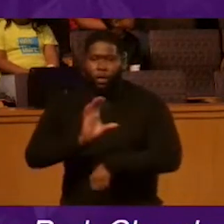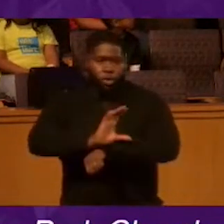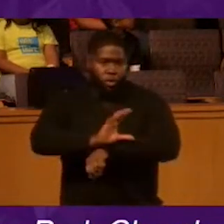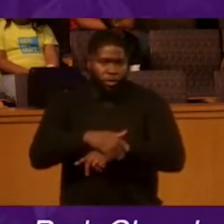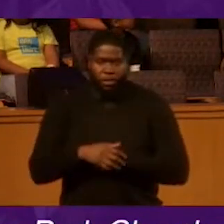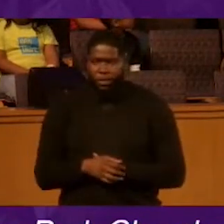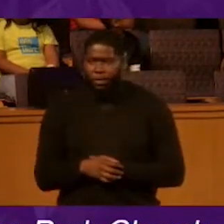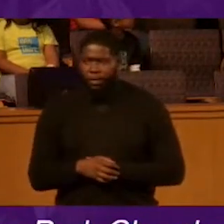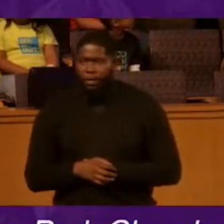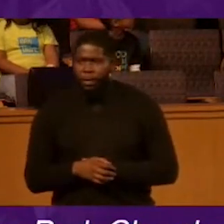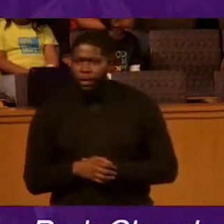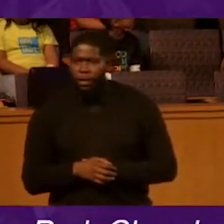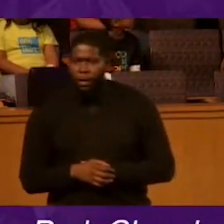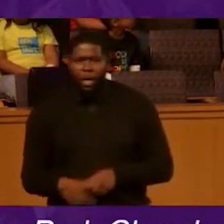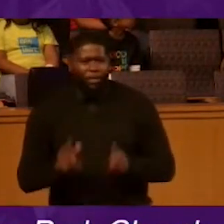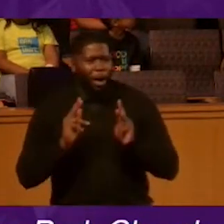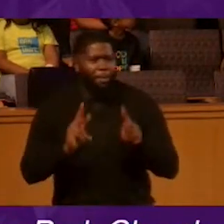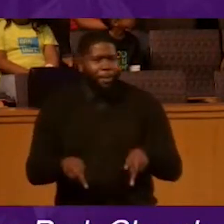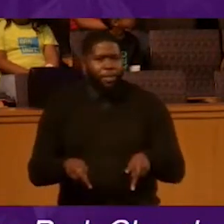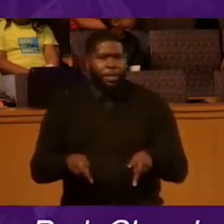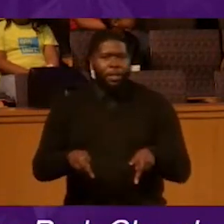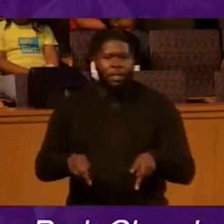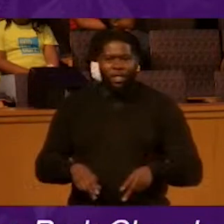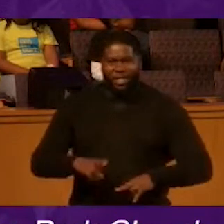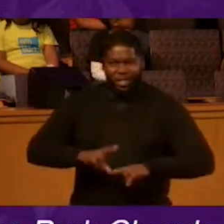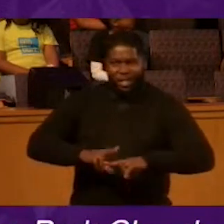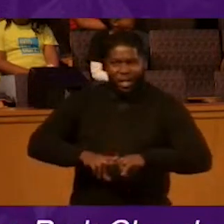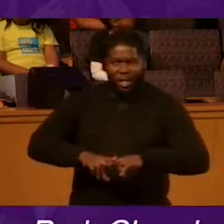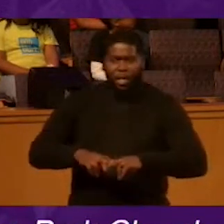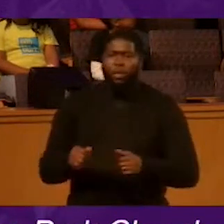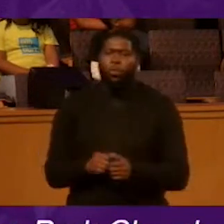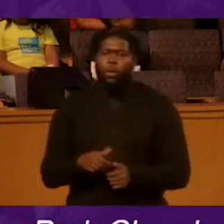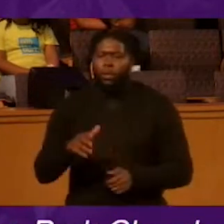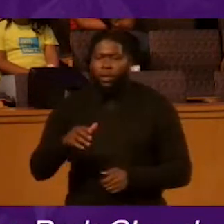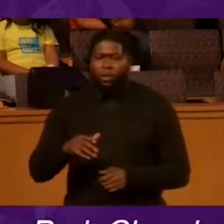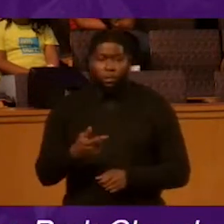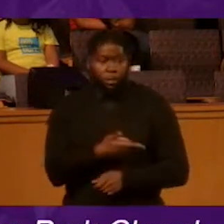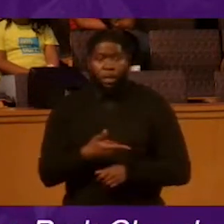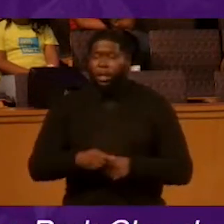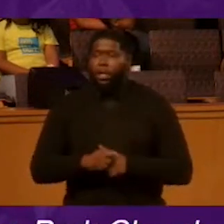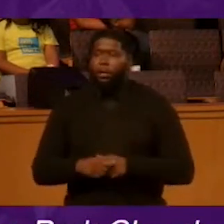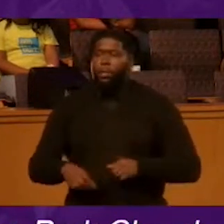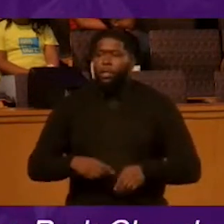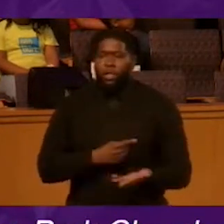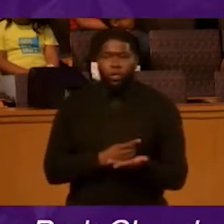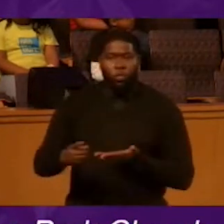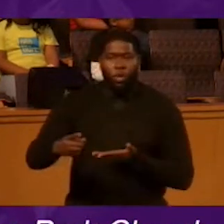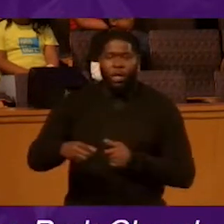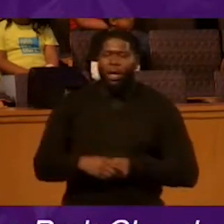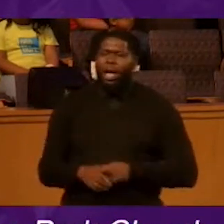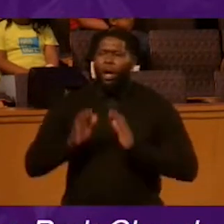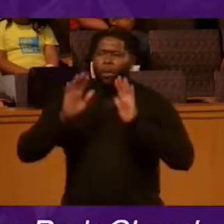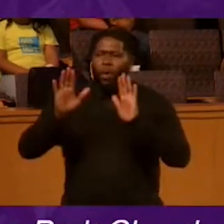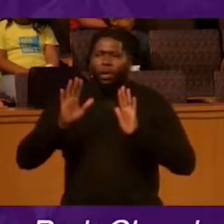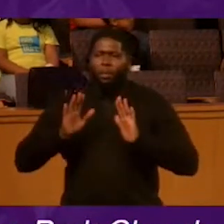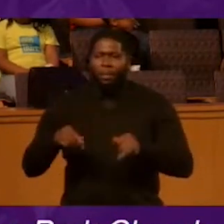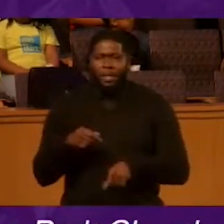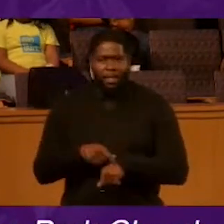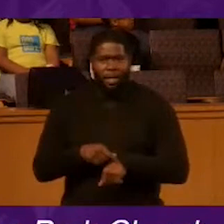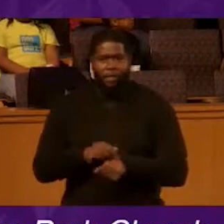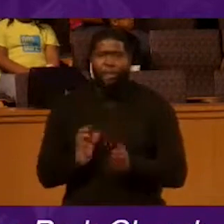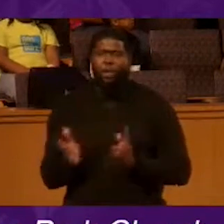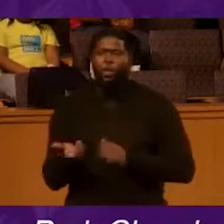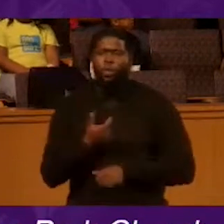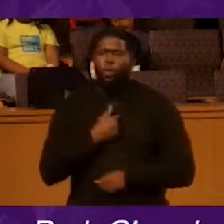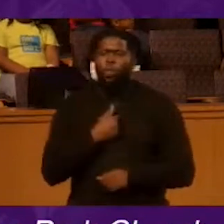Church. I had an opportunity to sit down with Lady Kim this week, and what an amazing time we had.